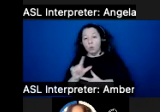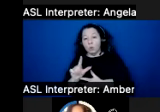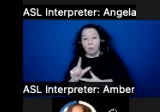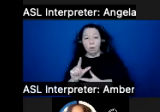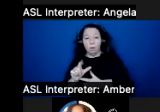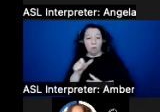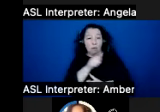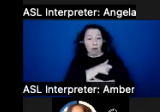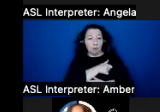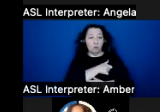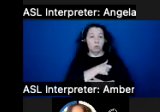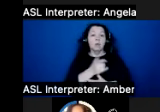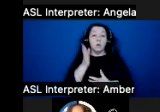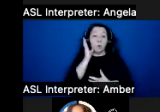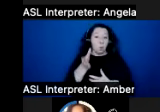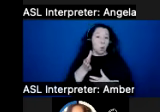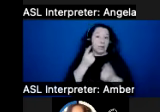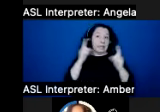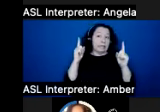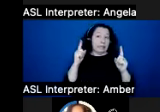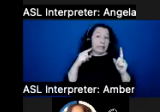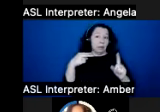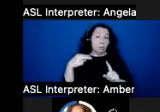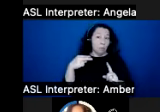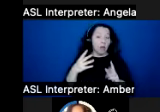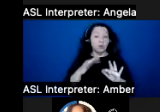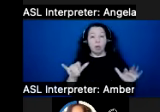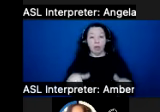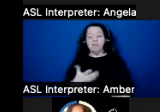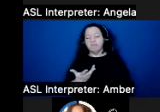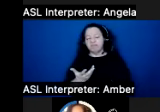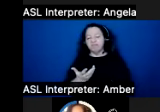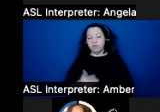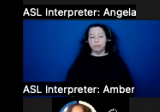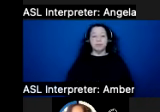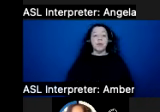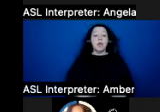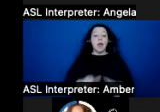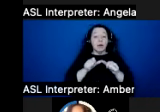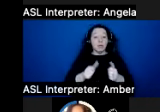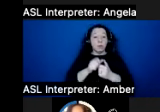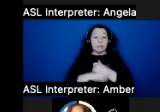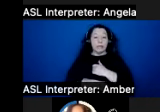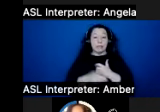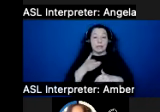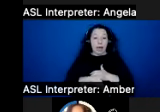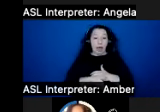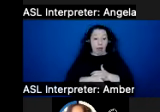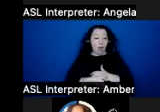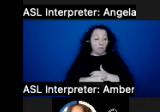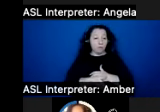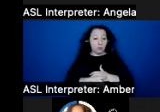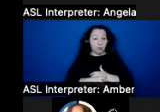be successful on probation, all that kind of thing. And then move into sentencing, after which time a sentence would be